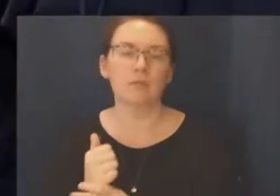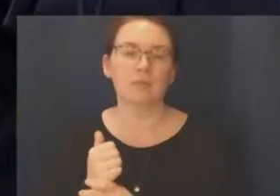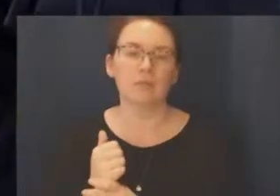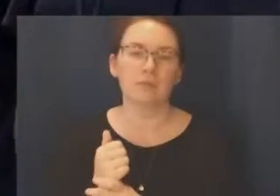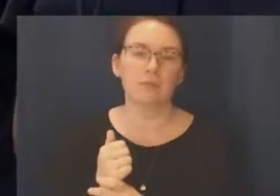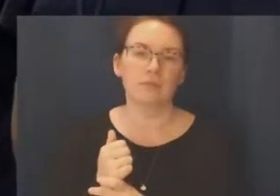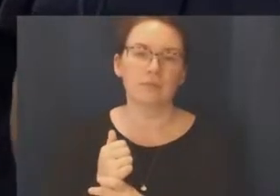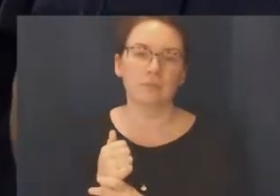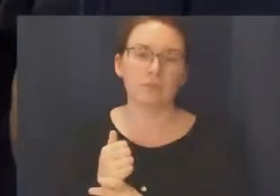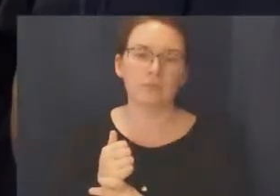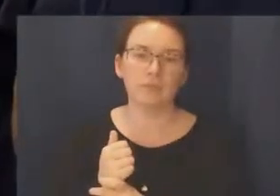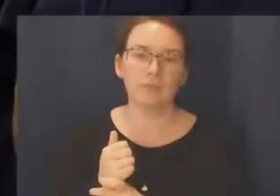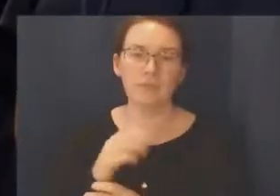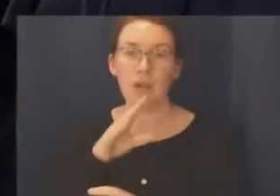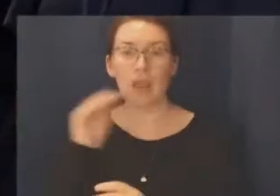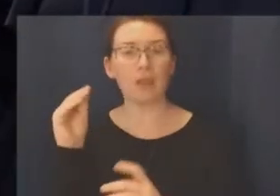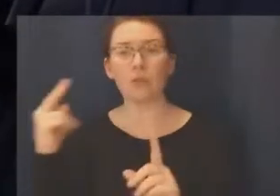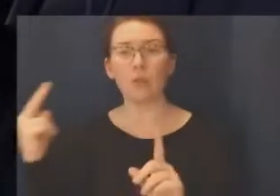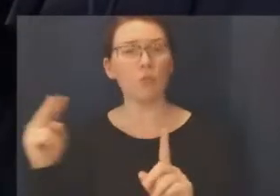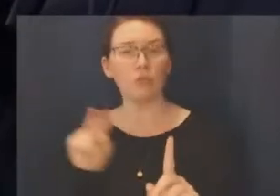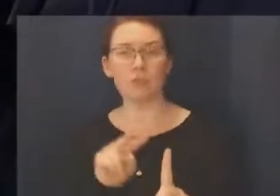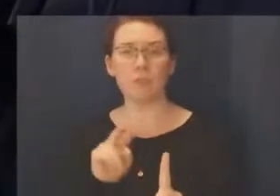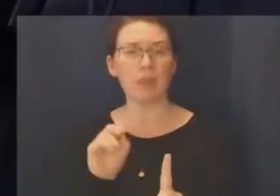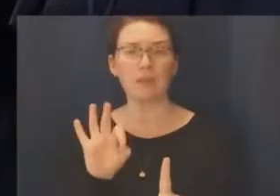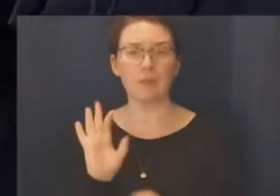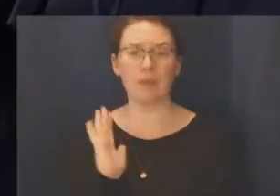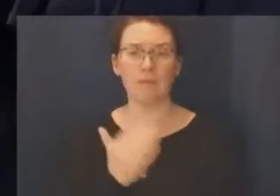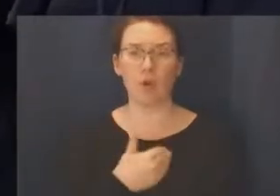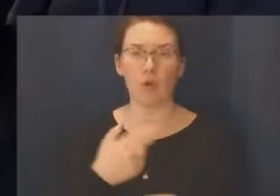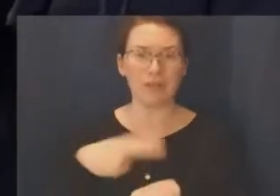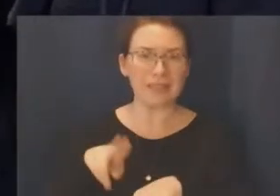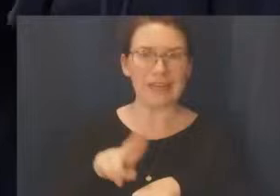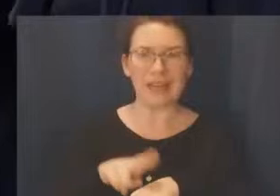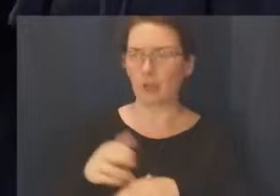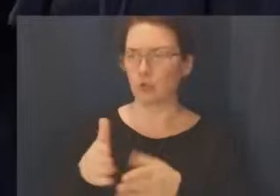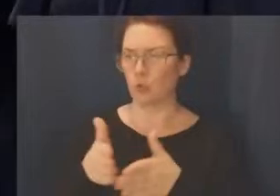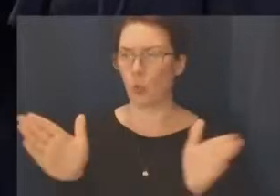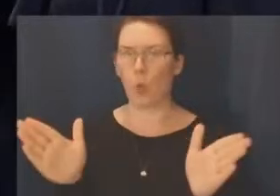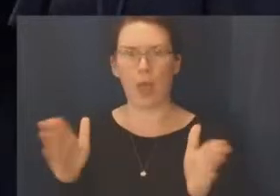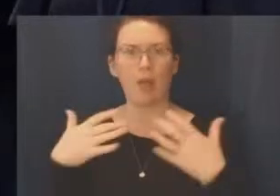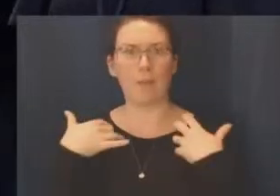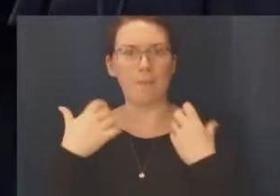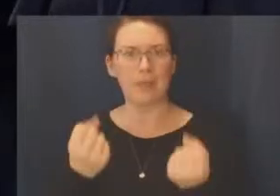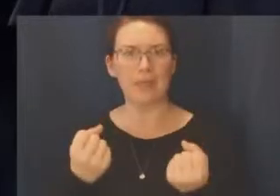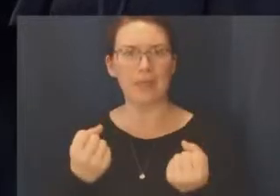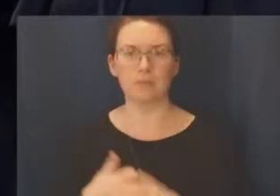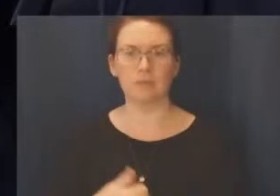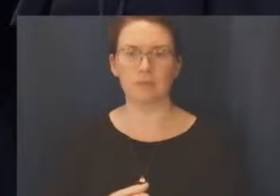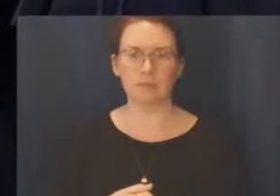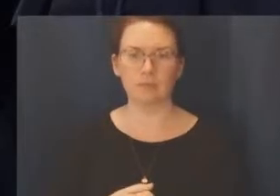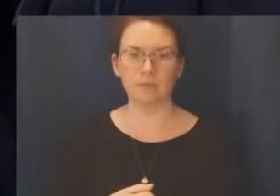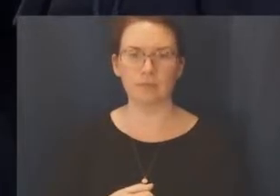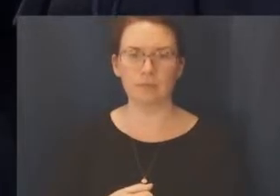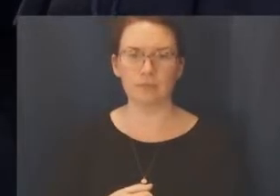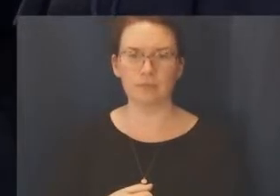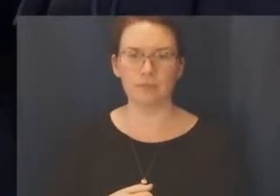from the perspective of just our national well-being. That it has to be. It's costed